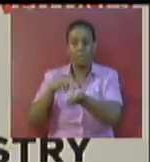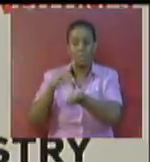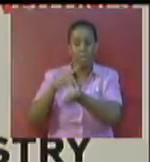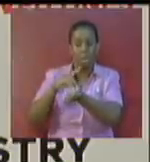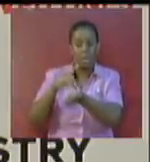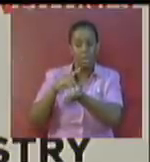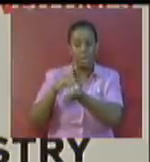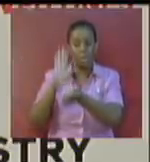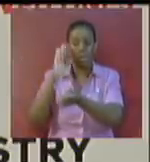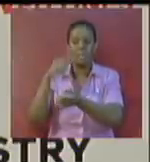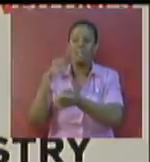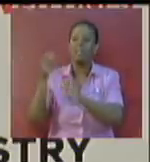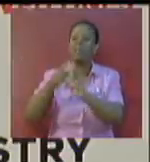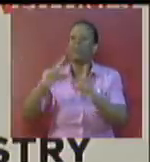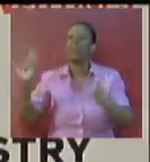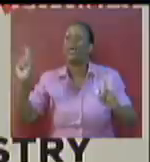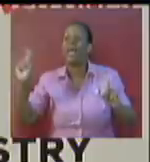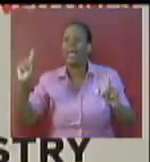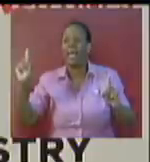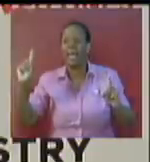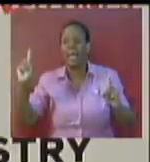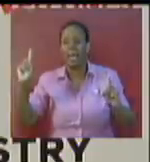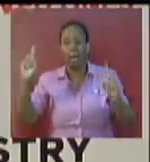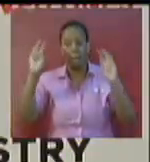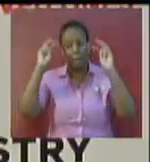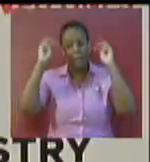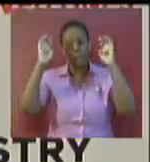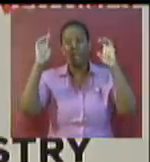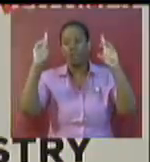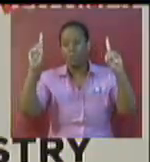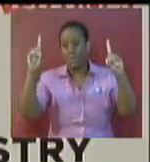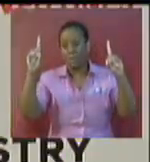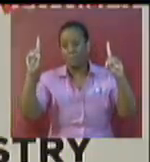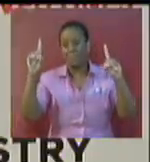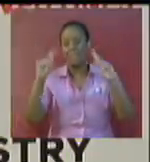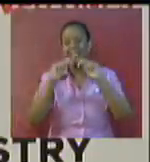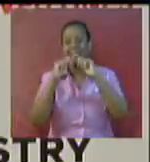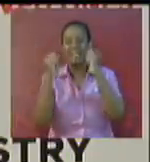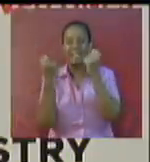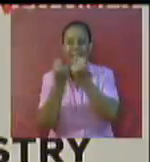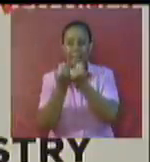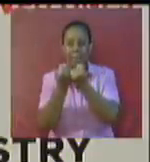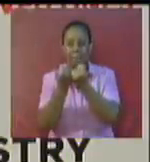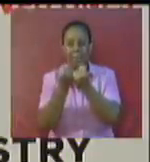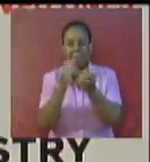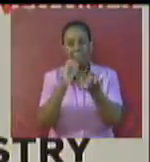from the Ministry of Education and form part of their team. So they will have to guide on that question.